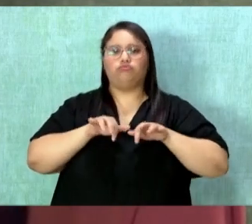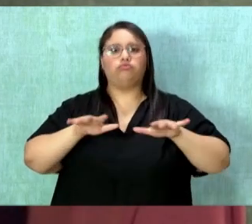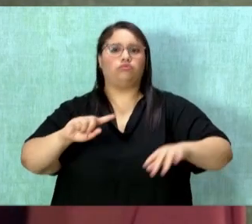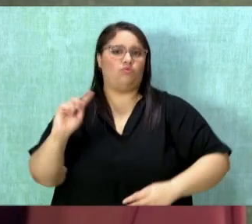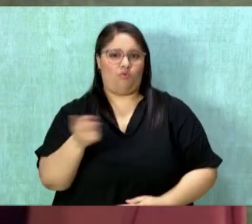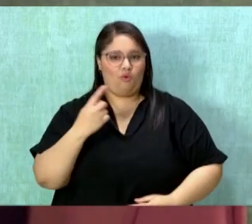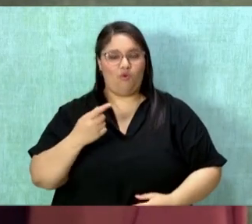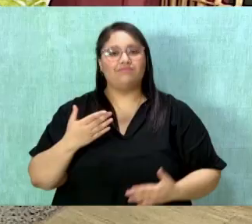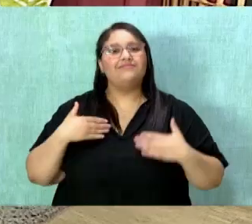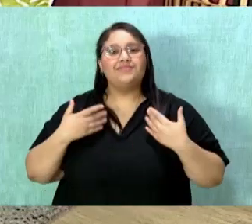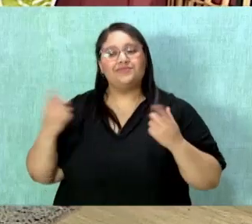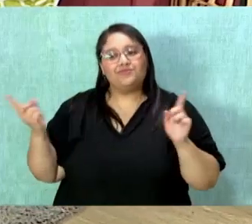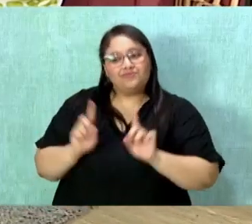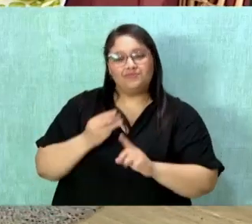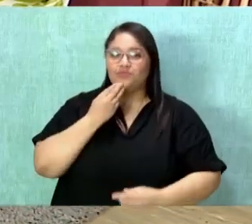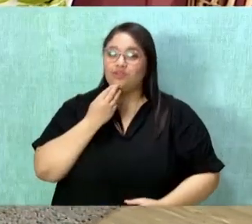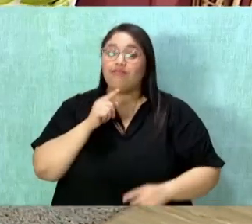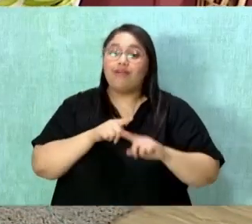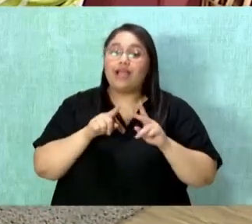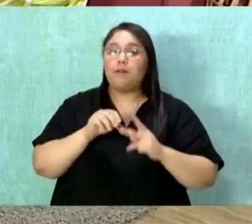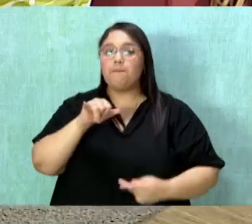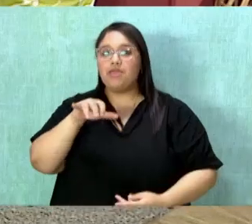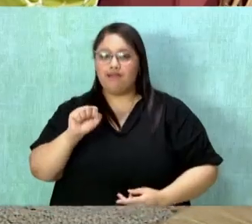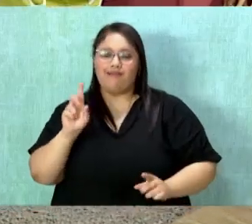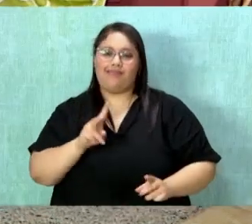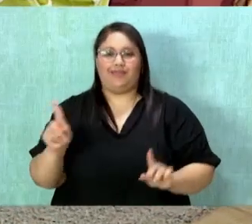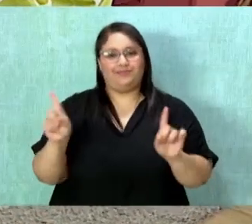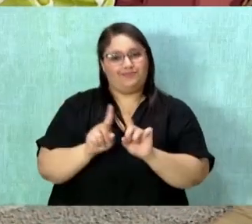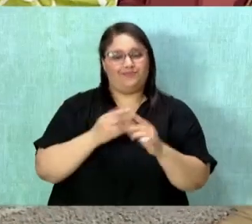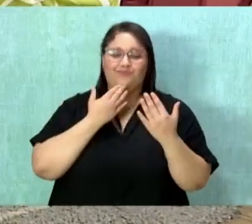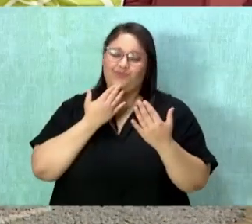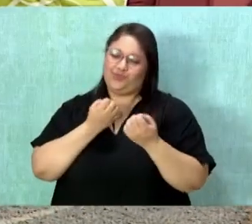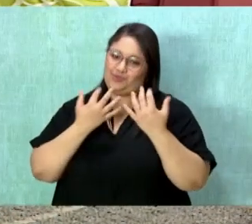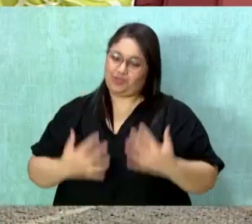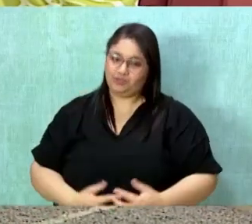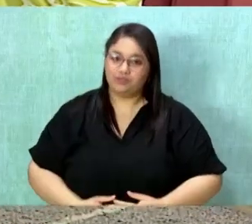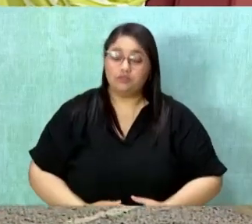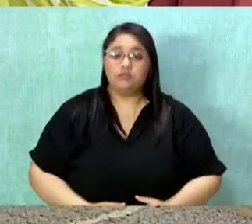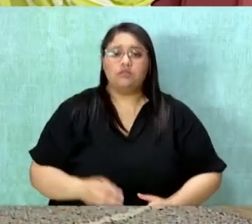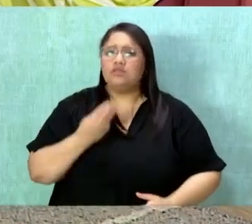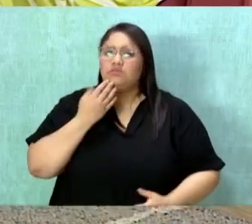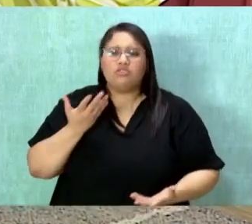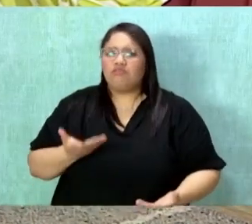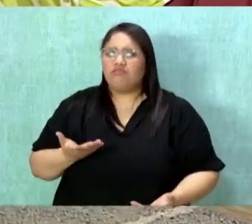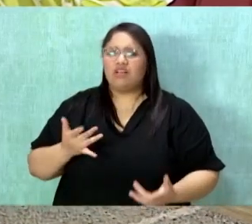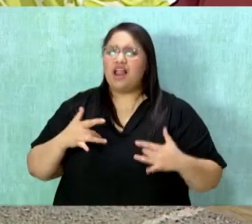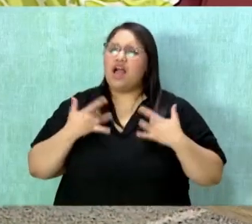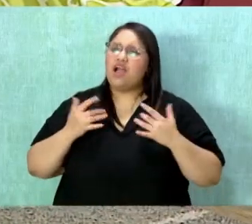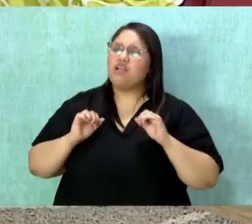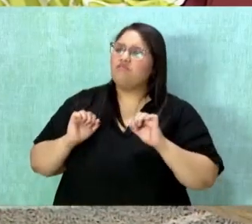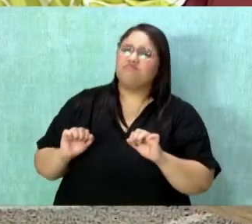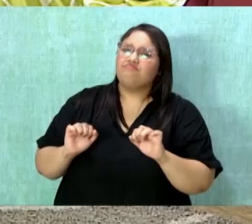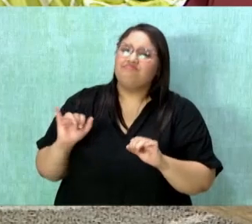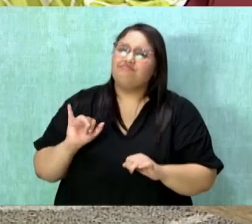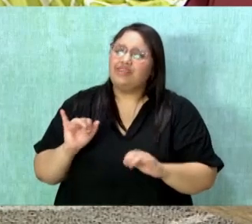everyone. So lovely having you here today, Michelle, and Mia joins us again. Thank you so much for having me. Michelle, what is life like being